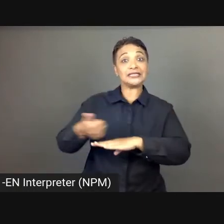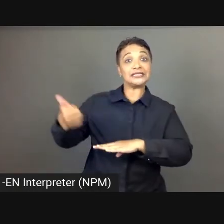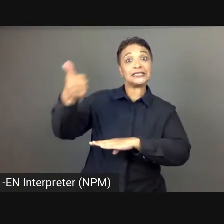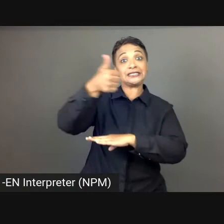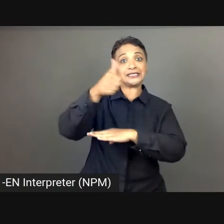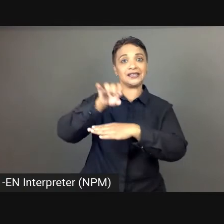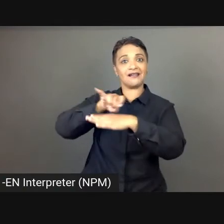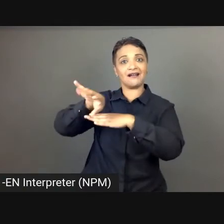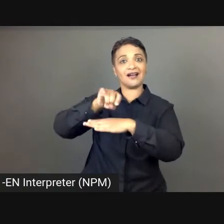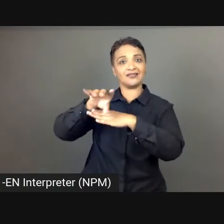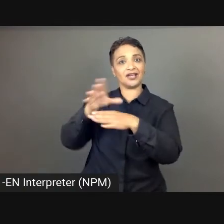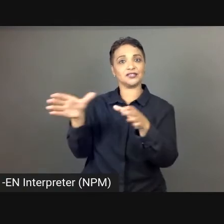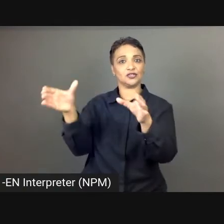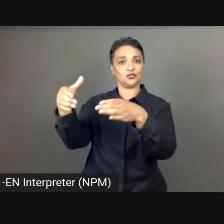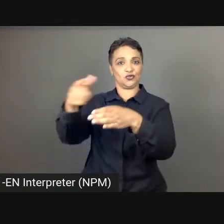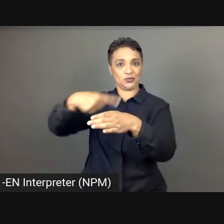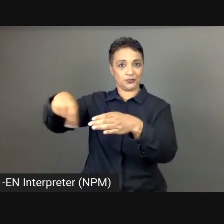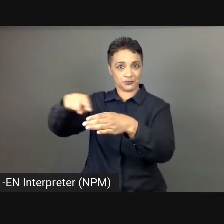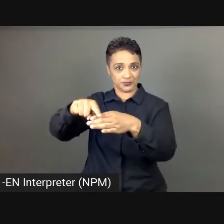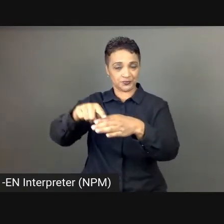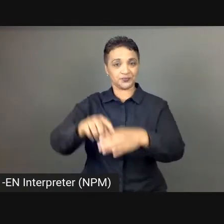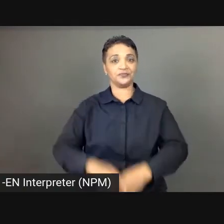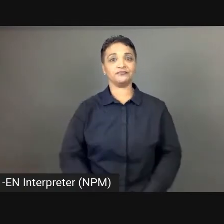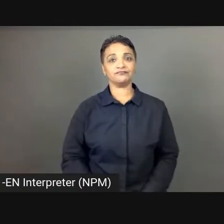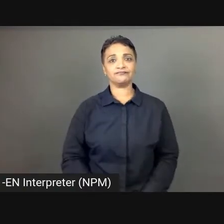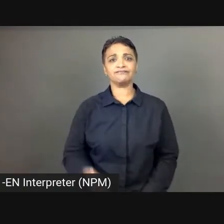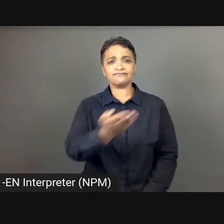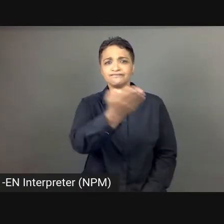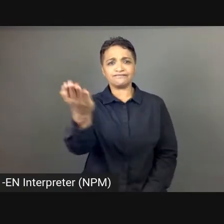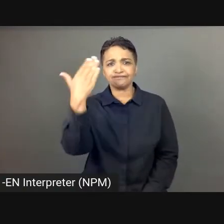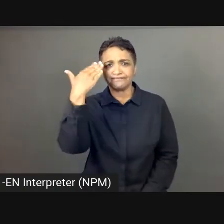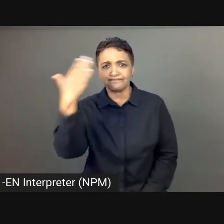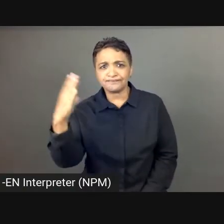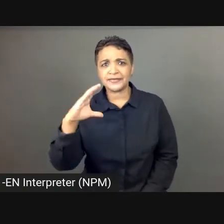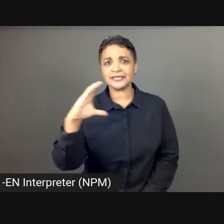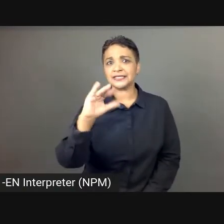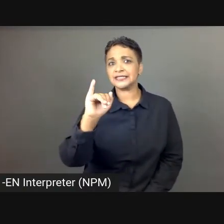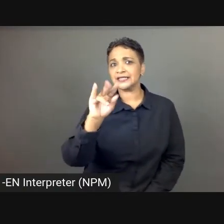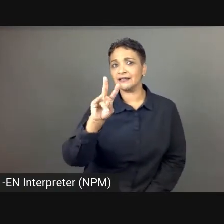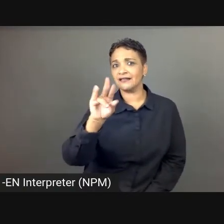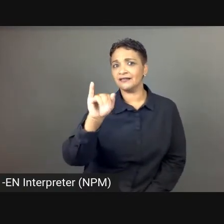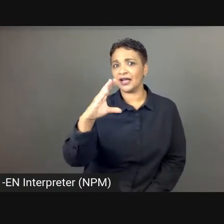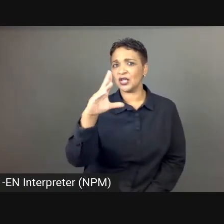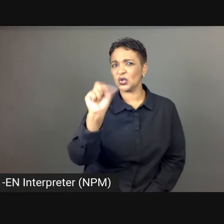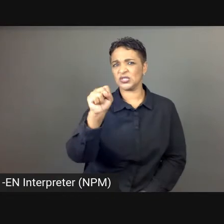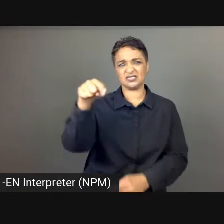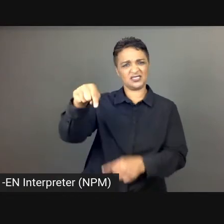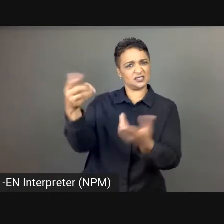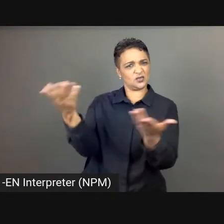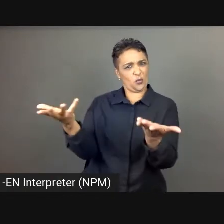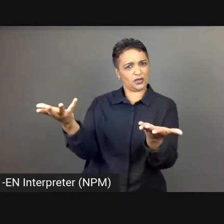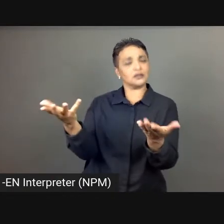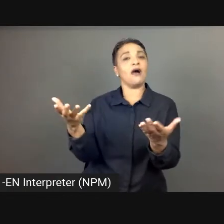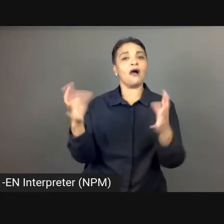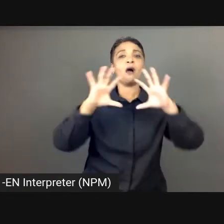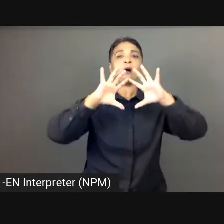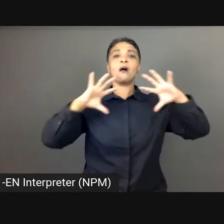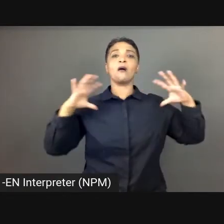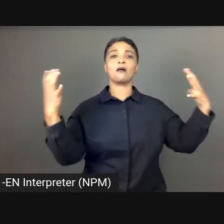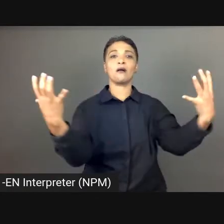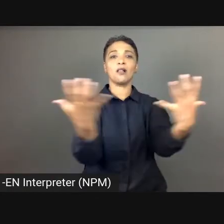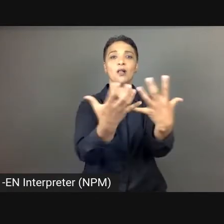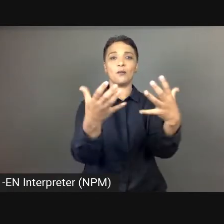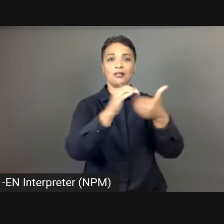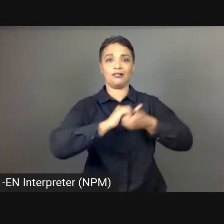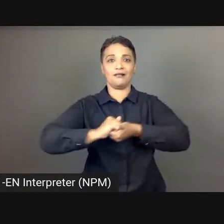resourcing. For those who don't know Civicus, I think it's important to start from there. It's a global alliance dedicated to